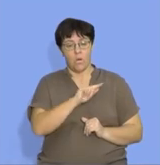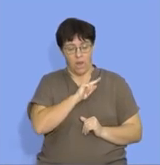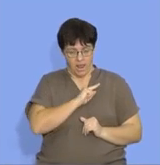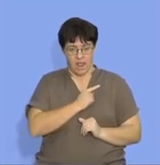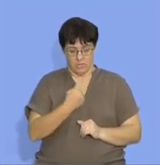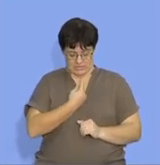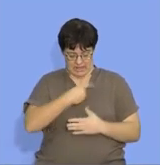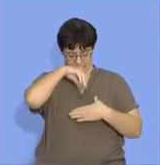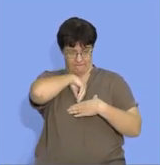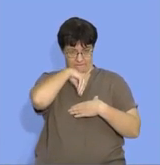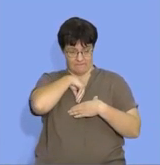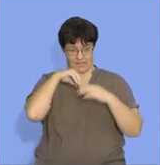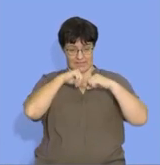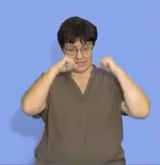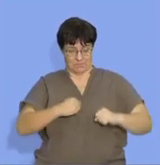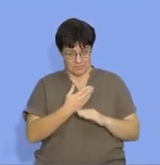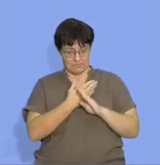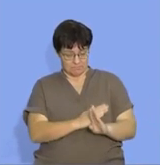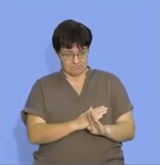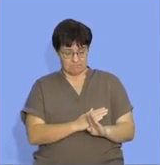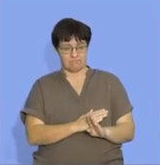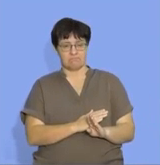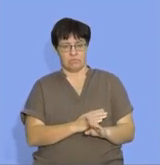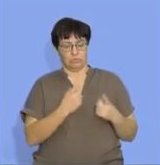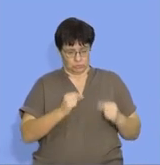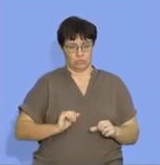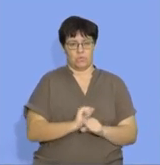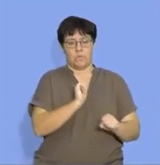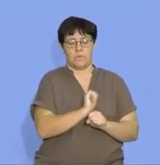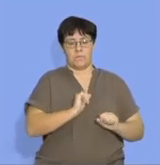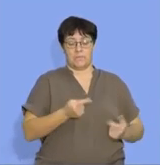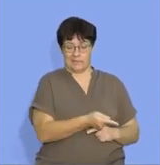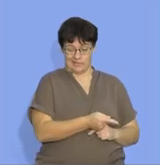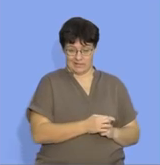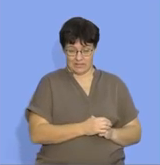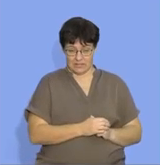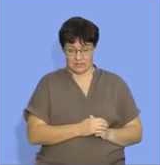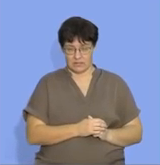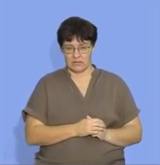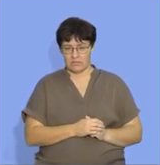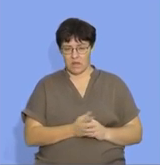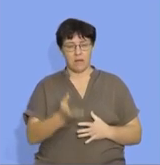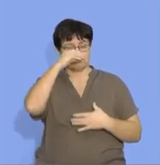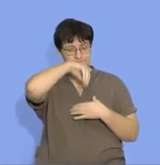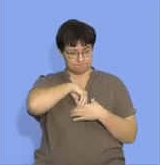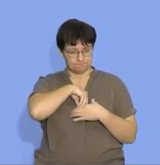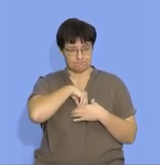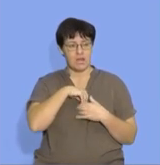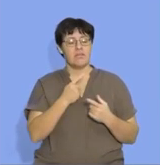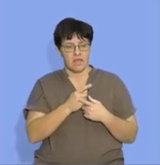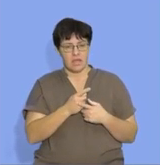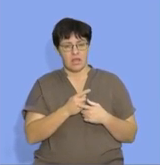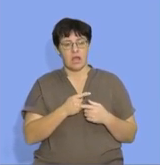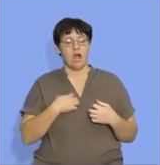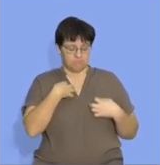immune system needs to kind of do its job. Right, so we put things in our body and we let our